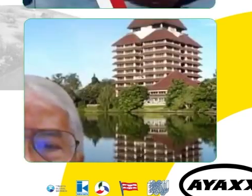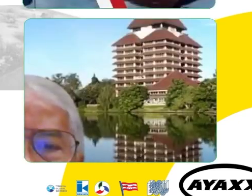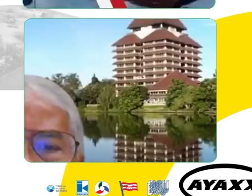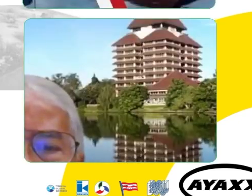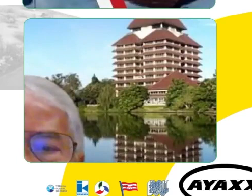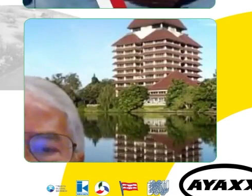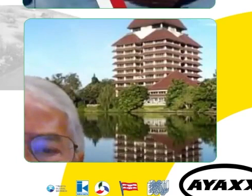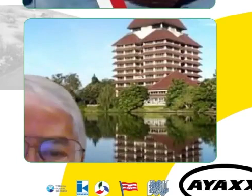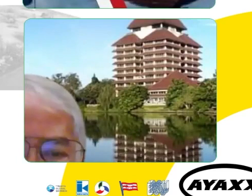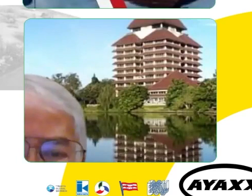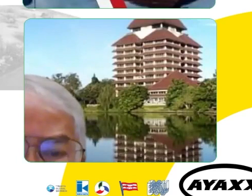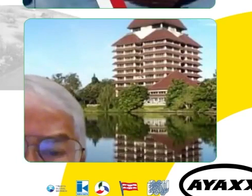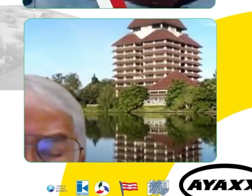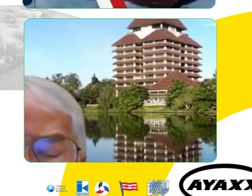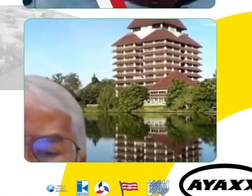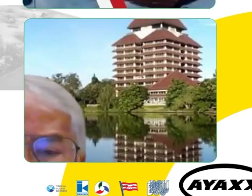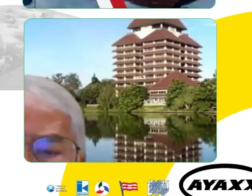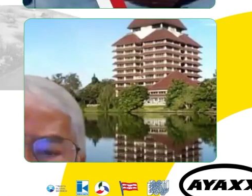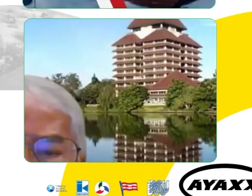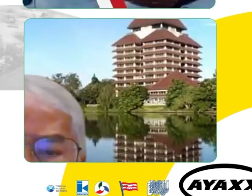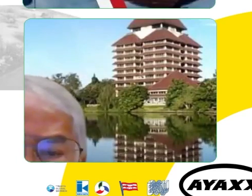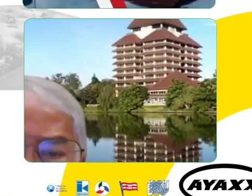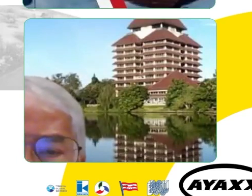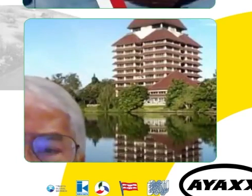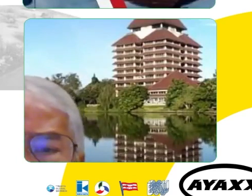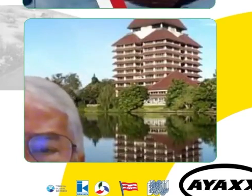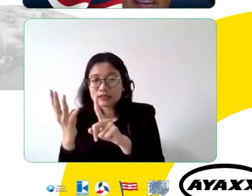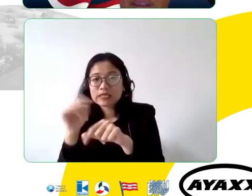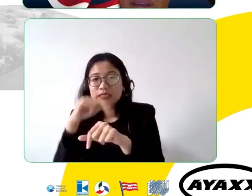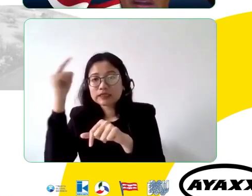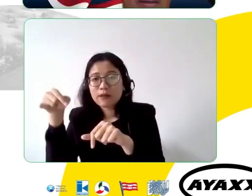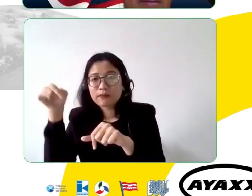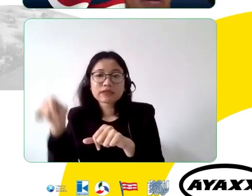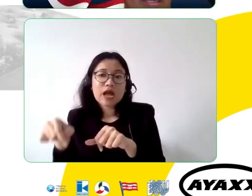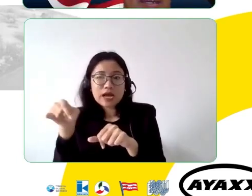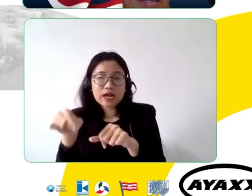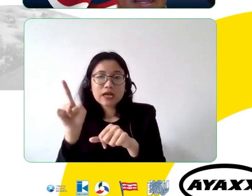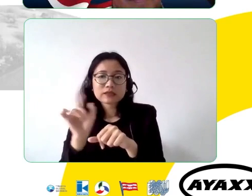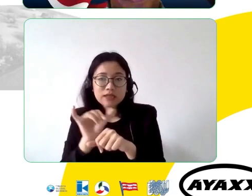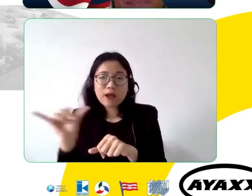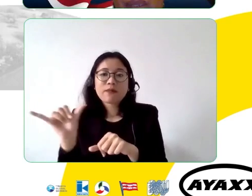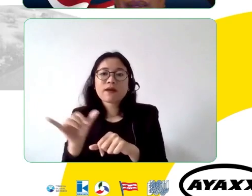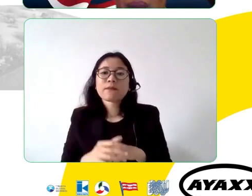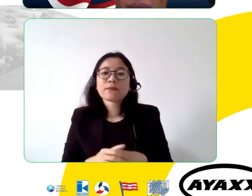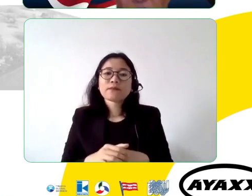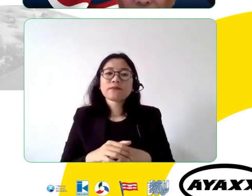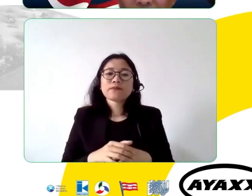2014, as well as in the near in the just currently. So you